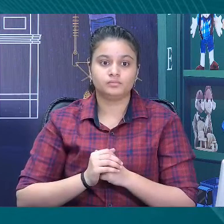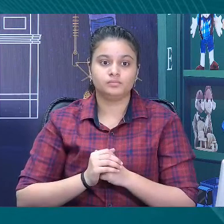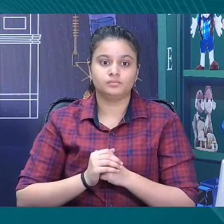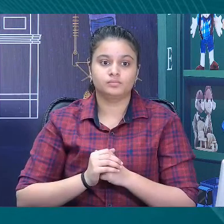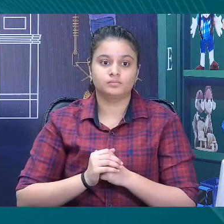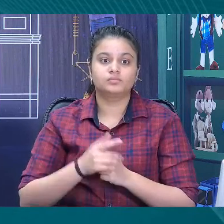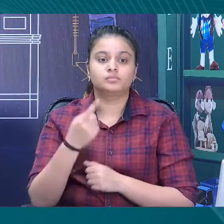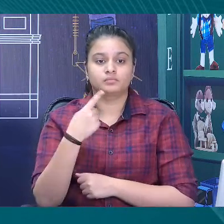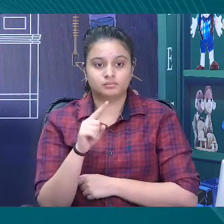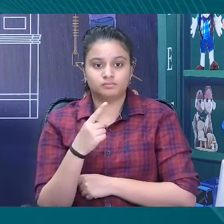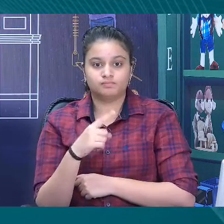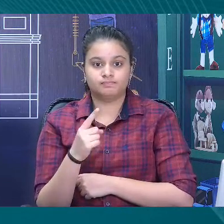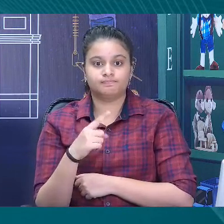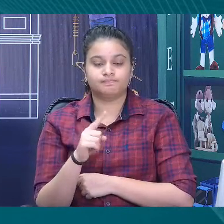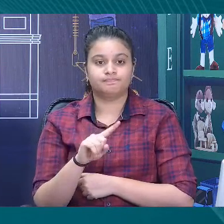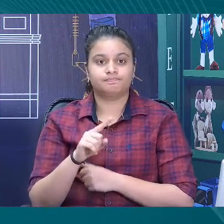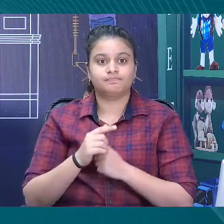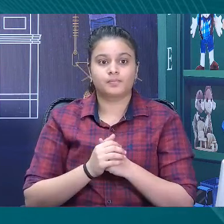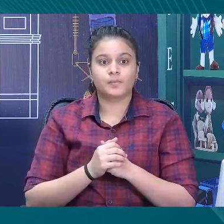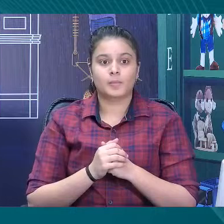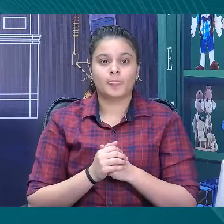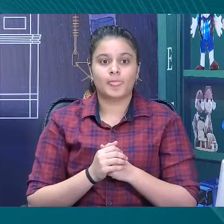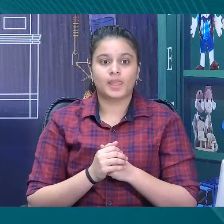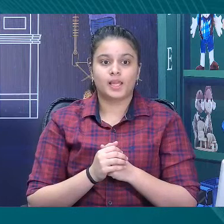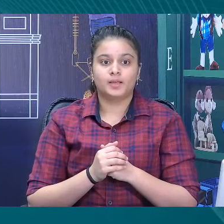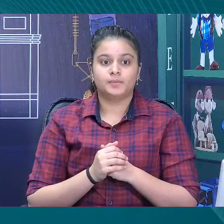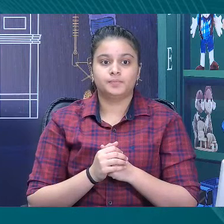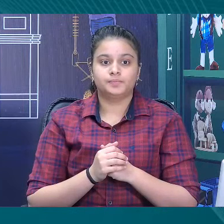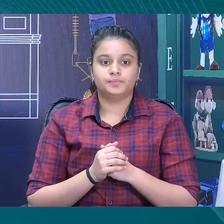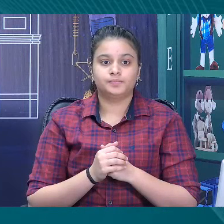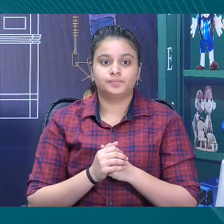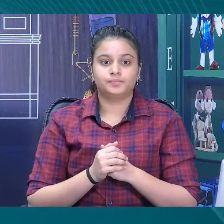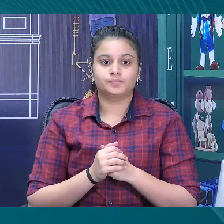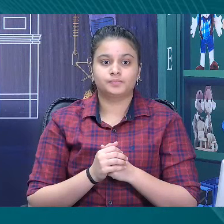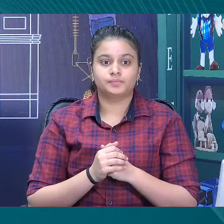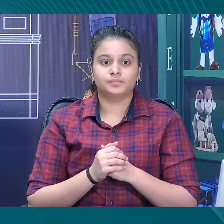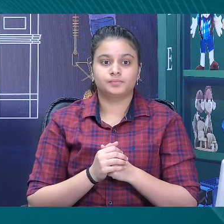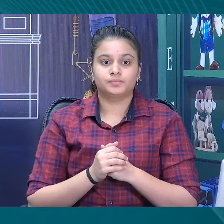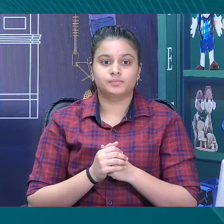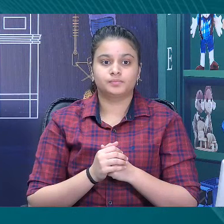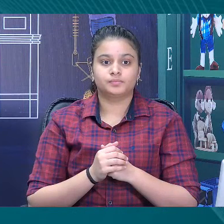Right, ma'am. Yeah.